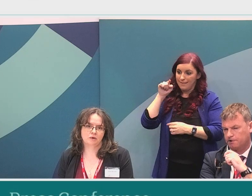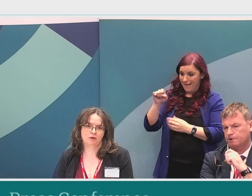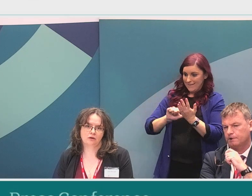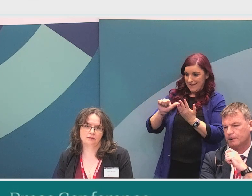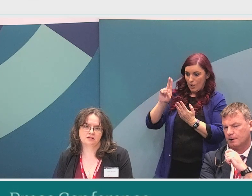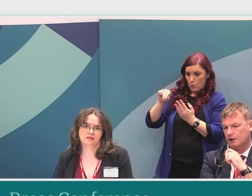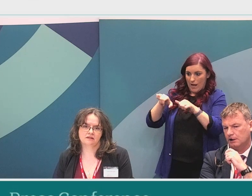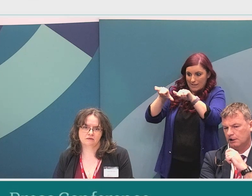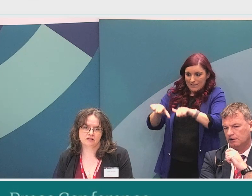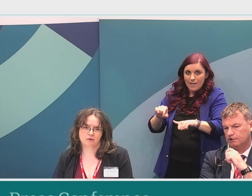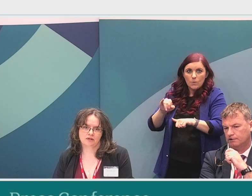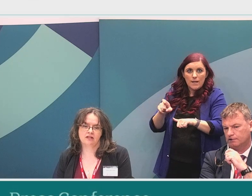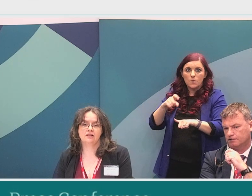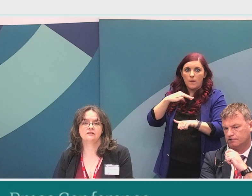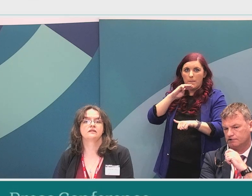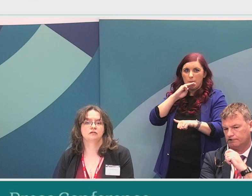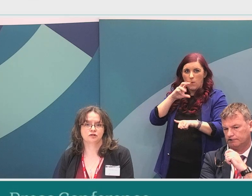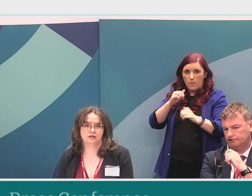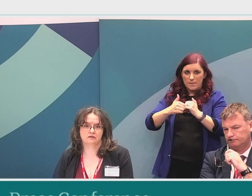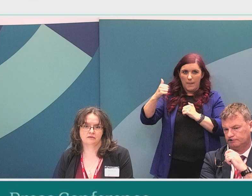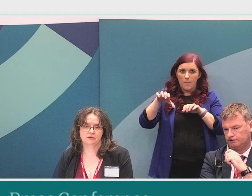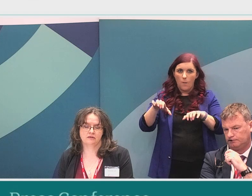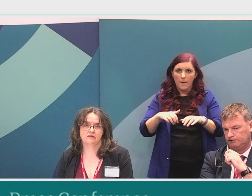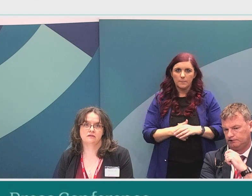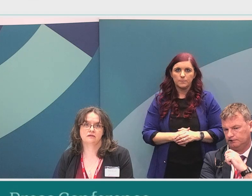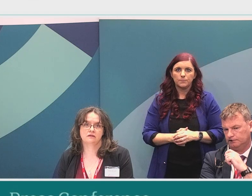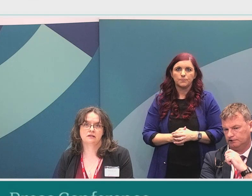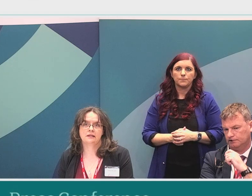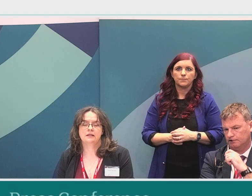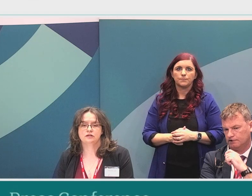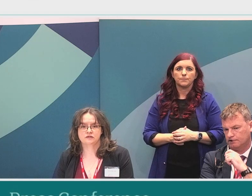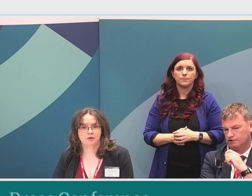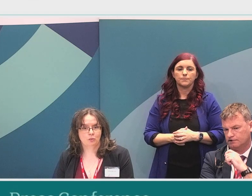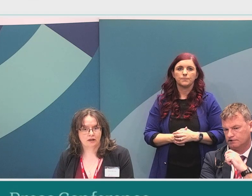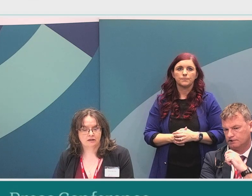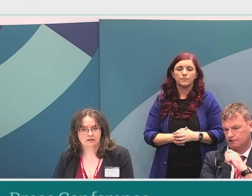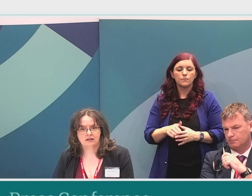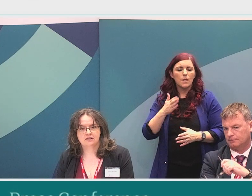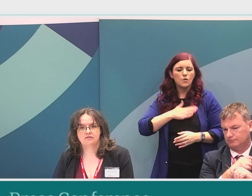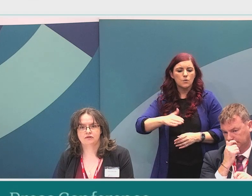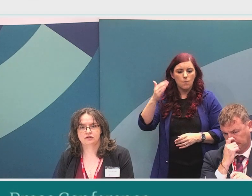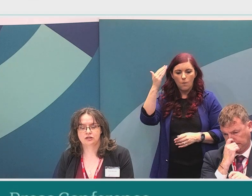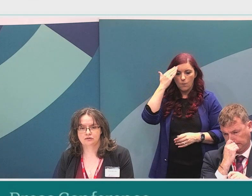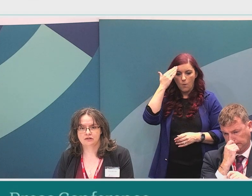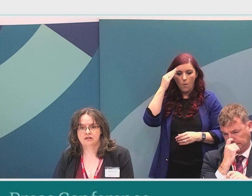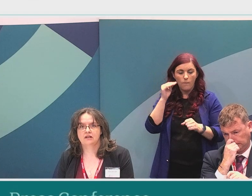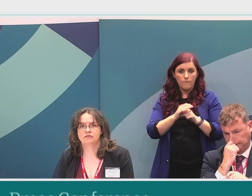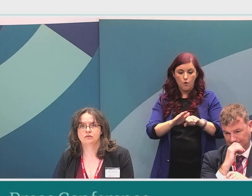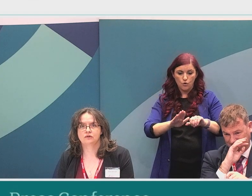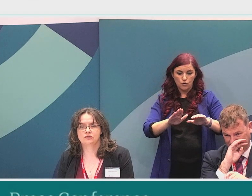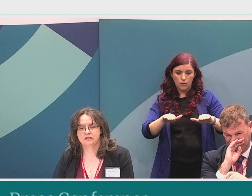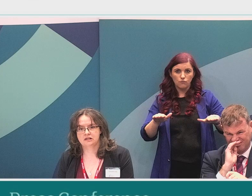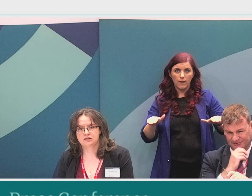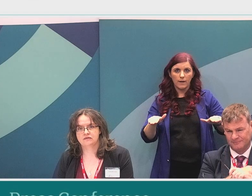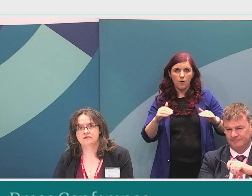earliest memory up until the 17th birthday is for childhood experiences. Just to be aware that for children, for those